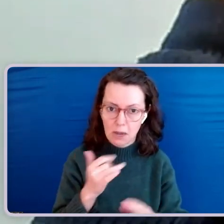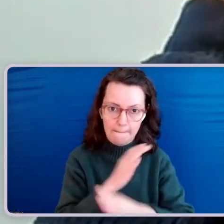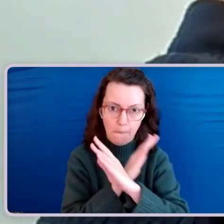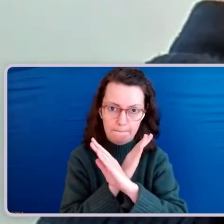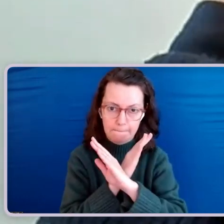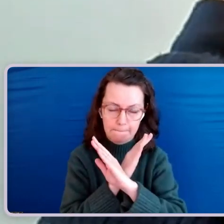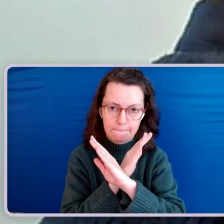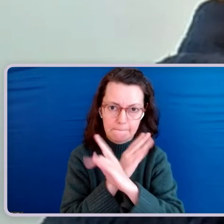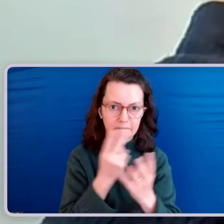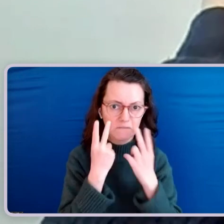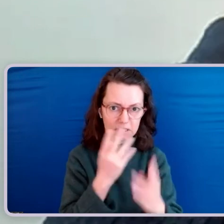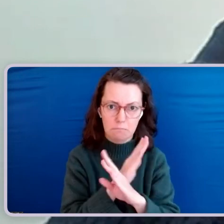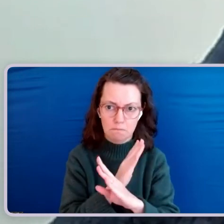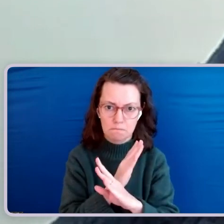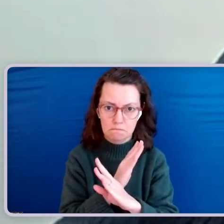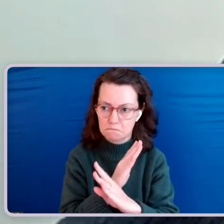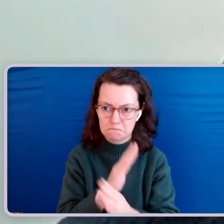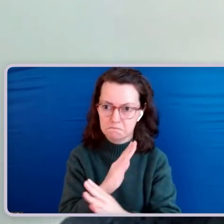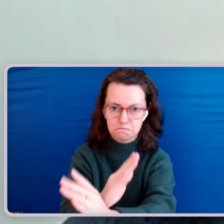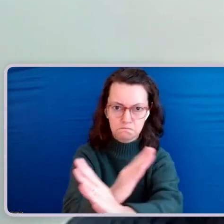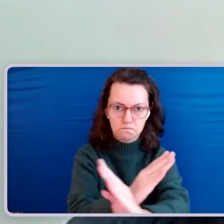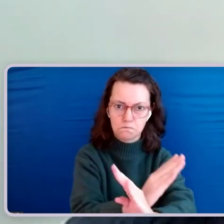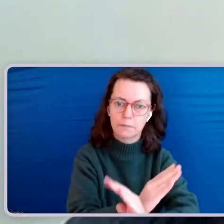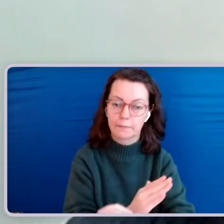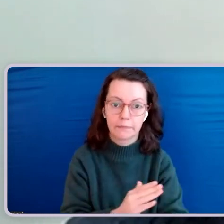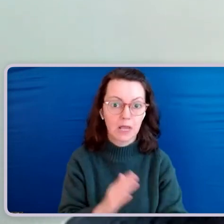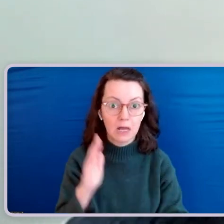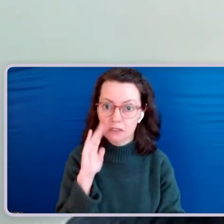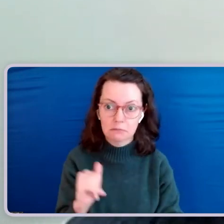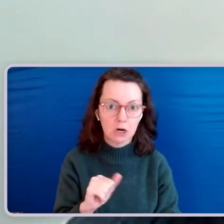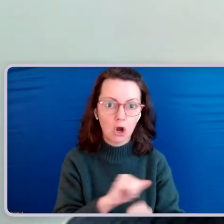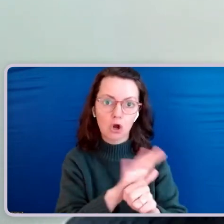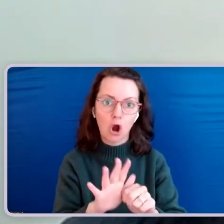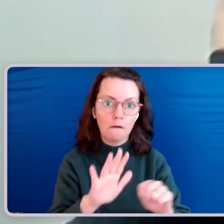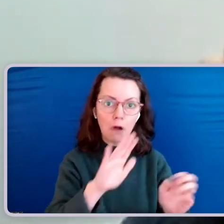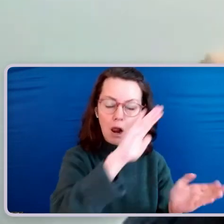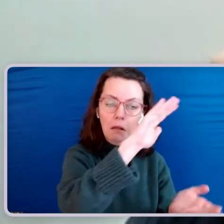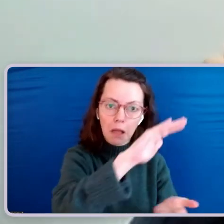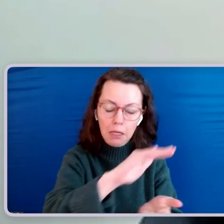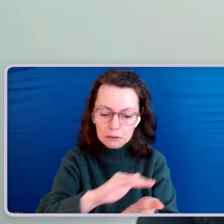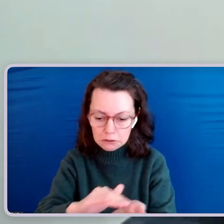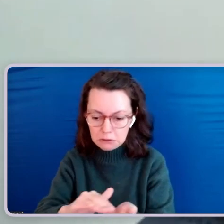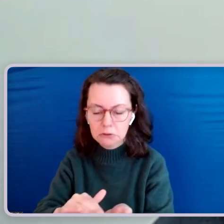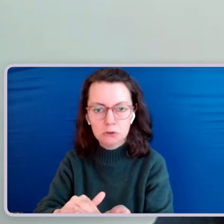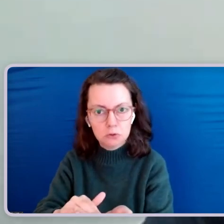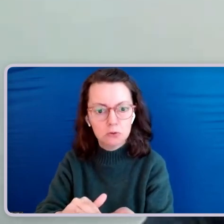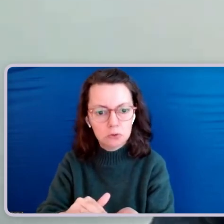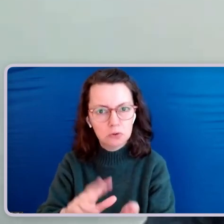still happening, even when COVID was calming down, I should say with